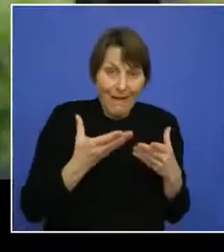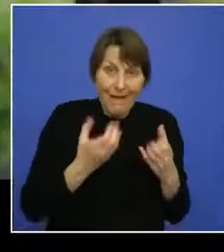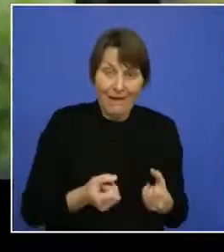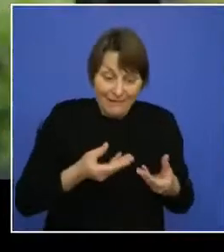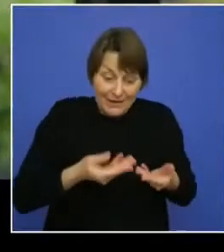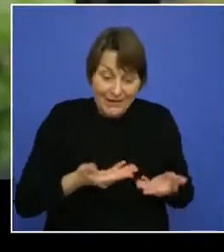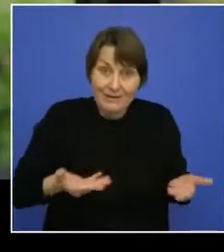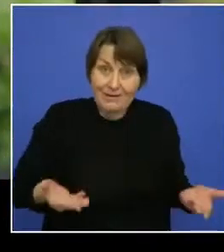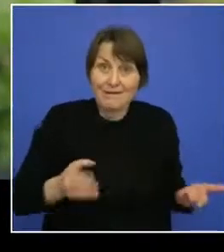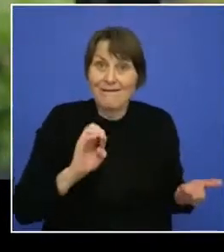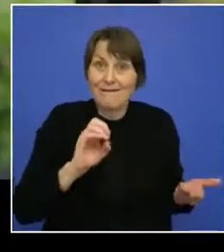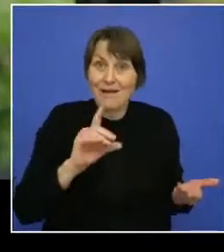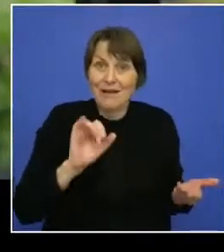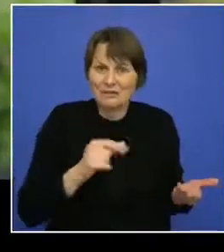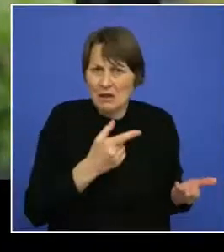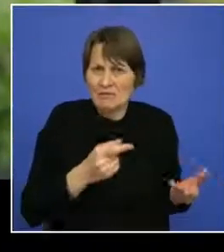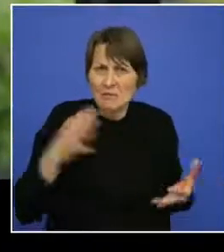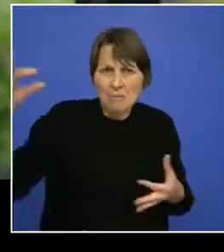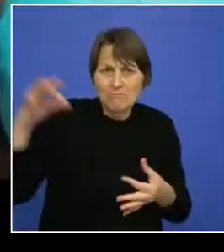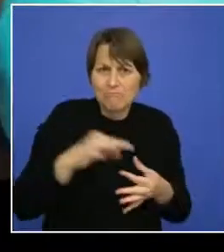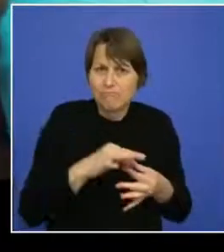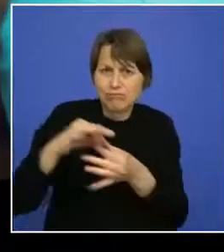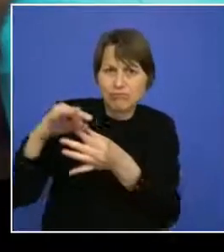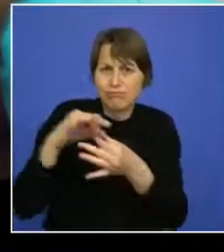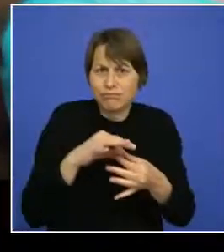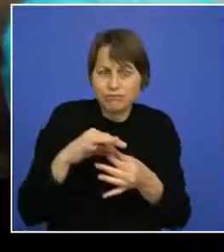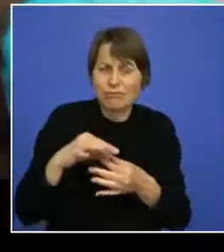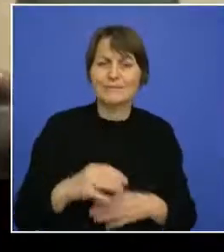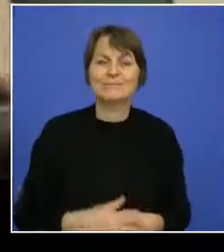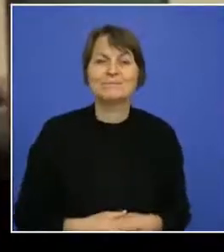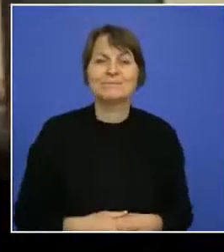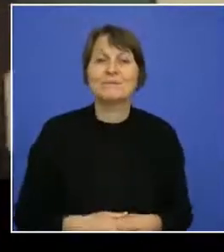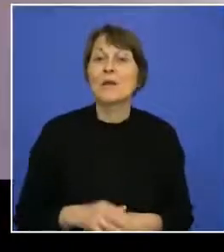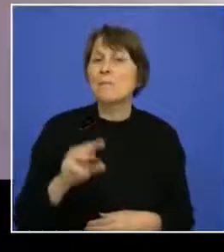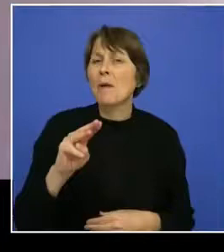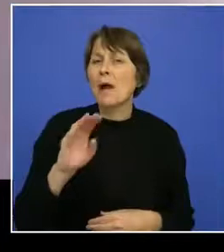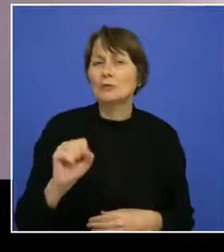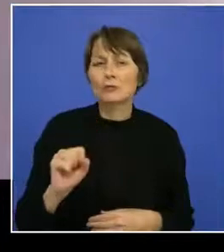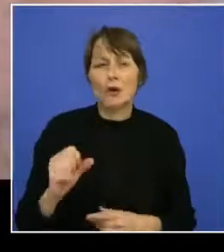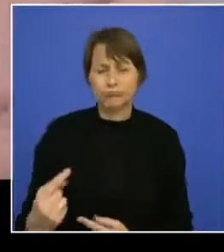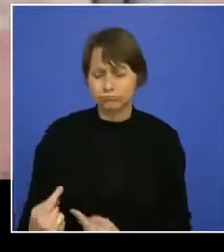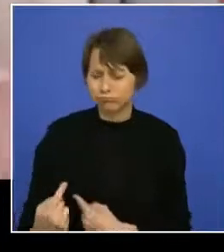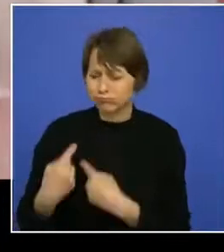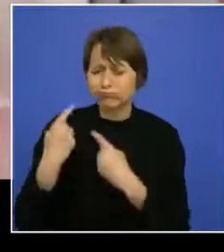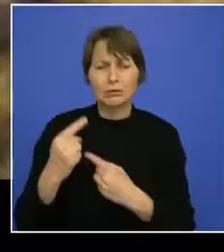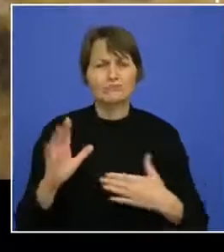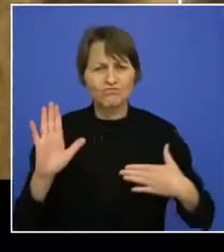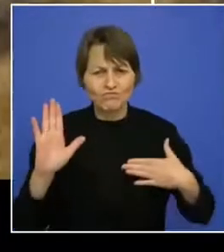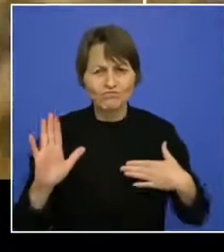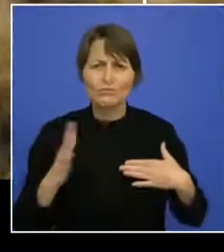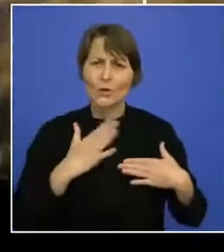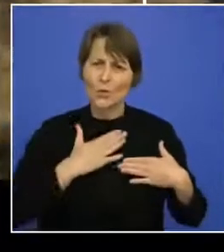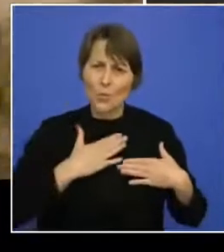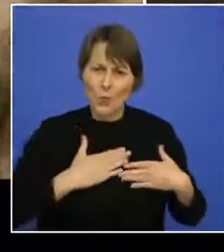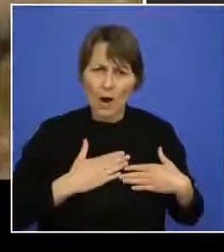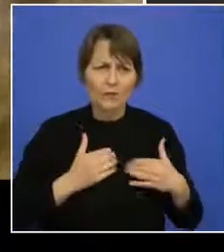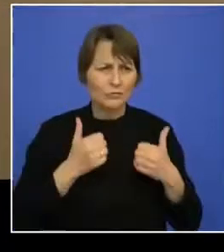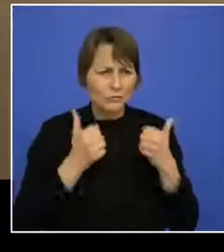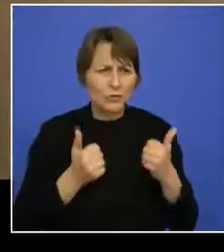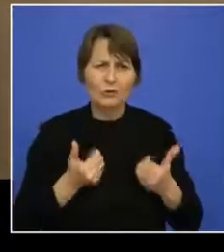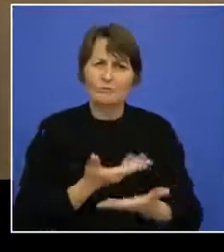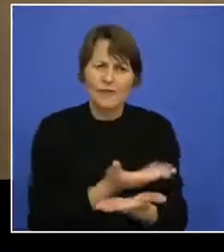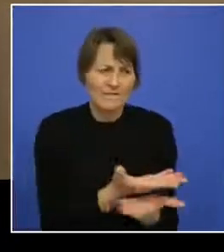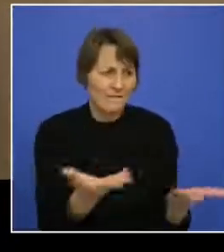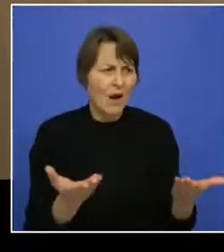Microsoft's been dedicated to environmental sustainability for a long time. We have this culture that says if you can invent a